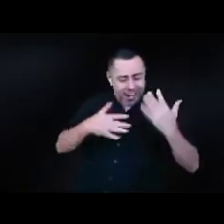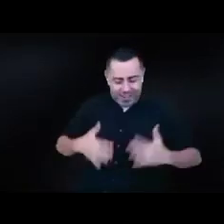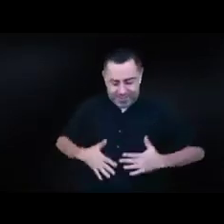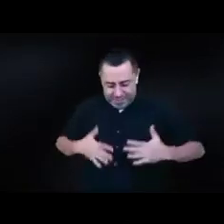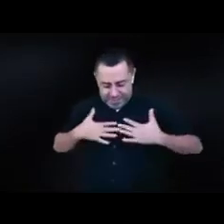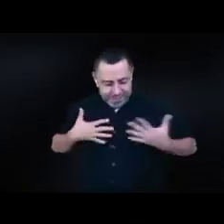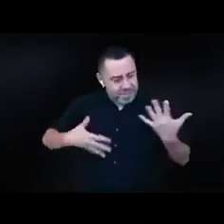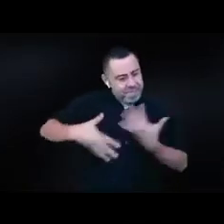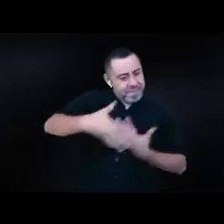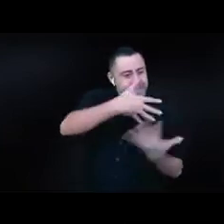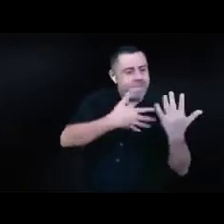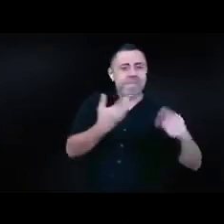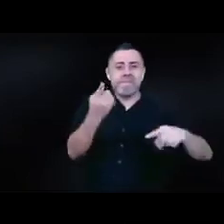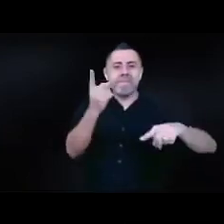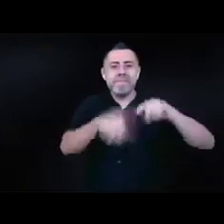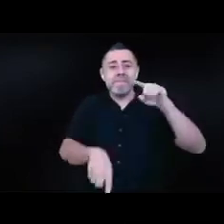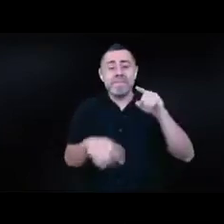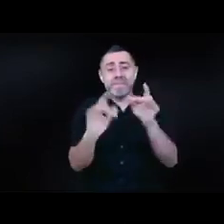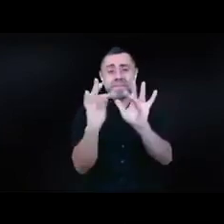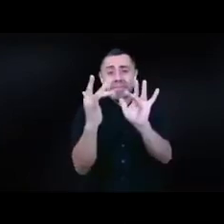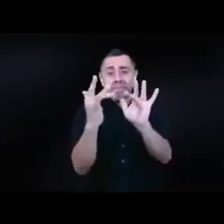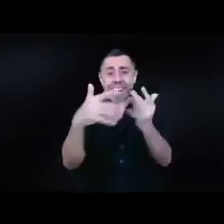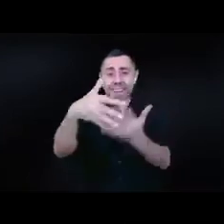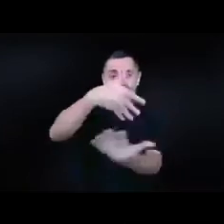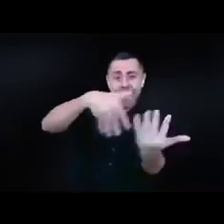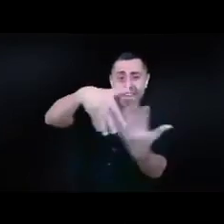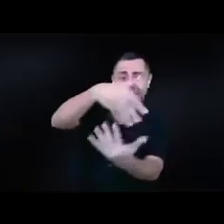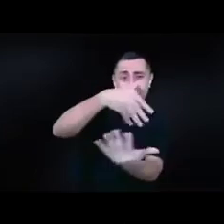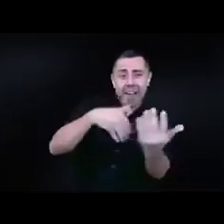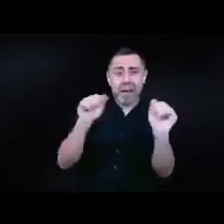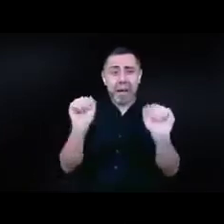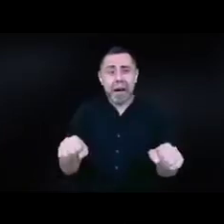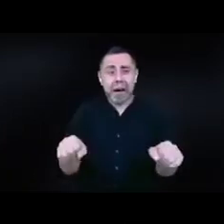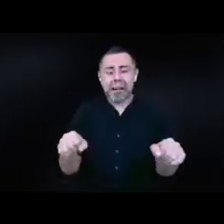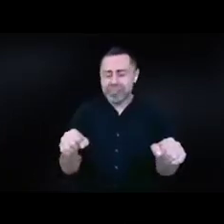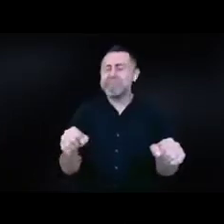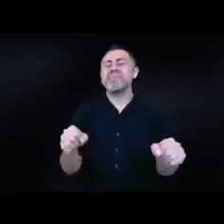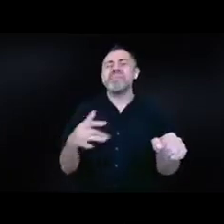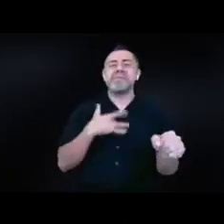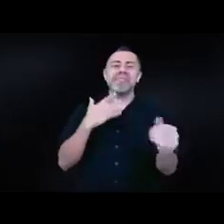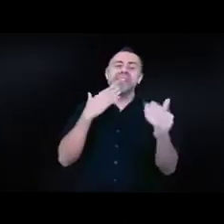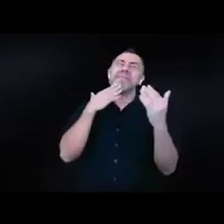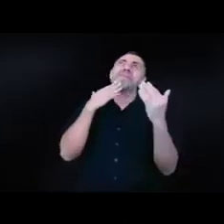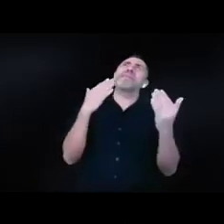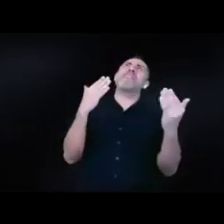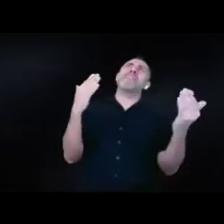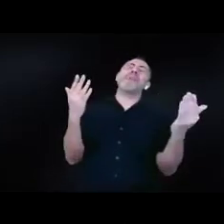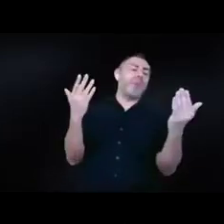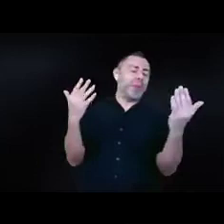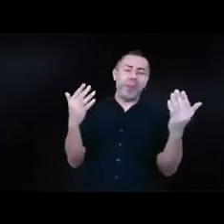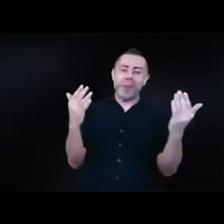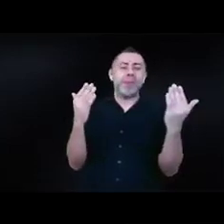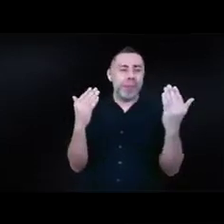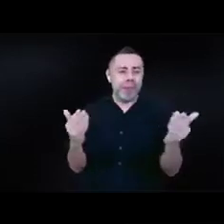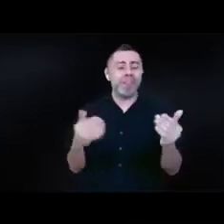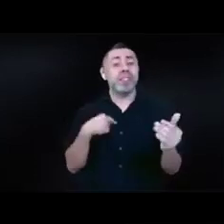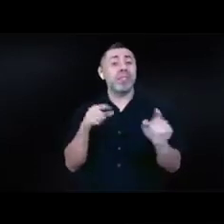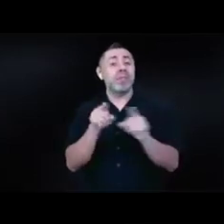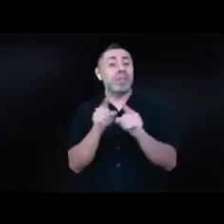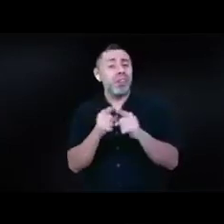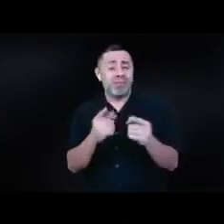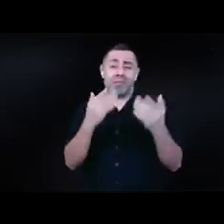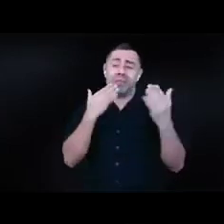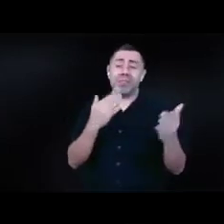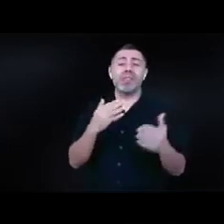to hang out online. So I'm really grateful for that, and really grateful for this this platform like Indigenous